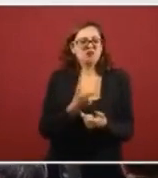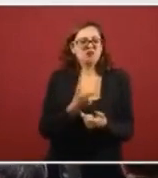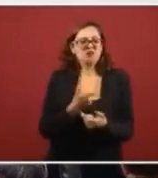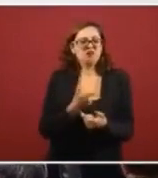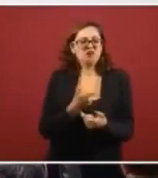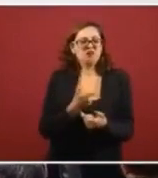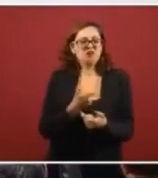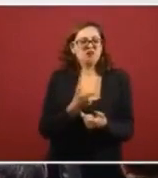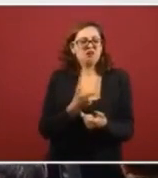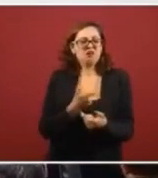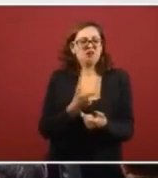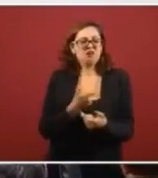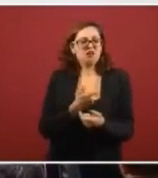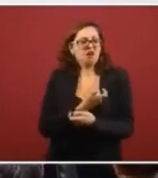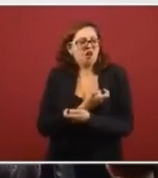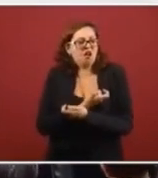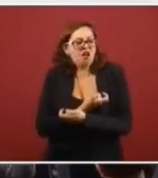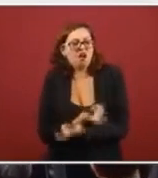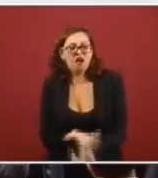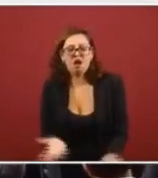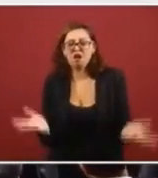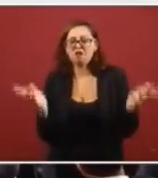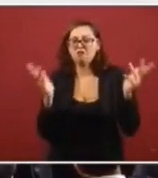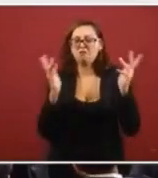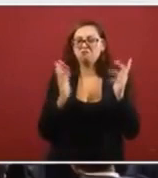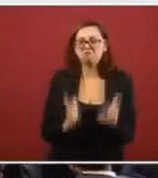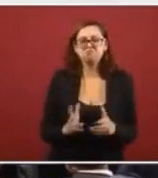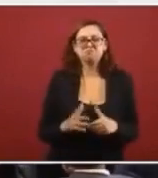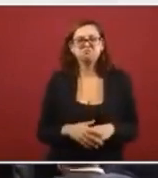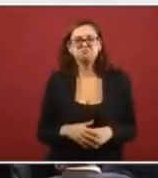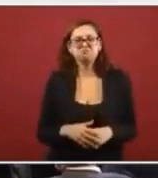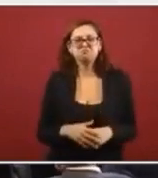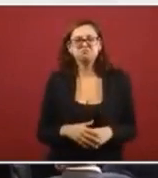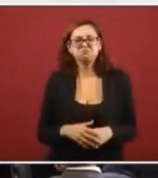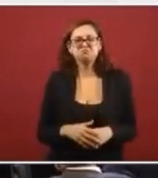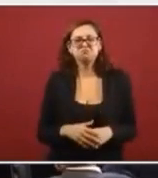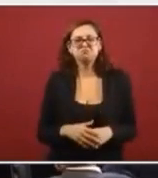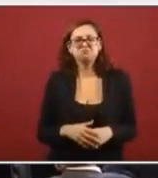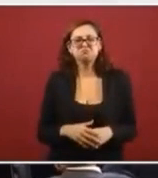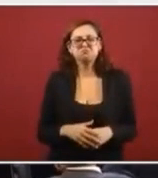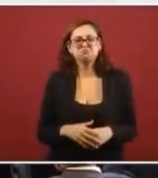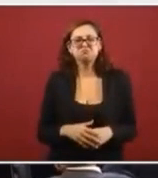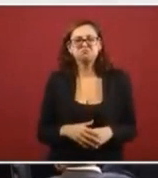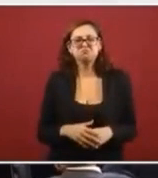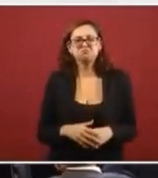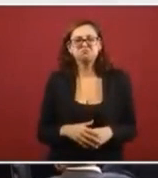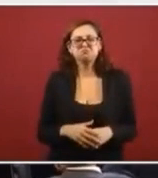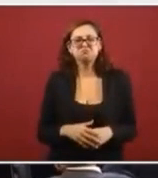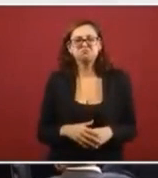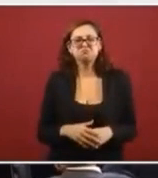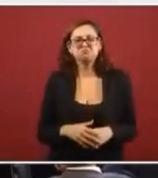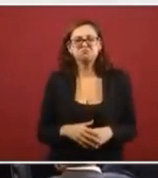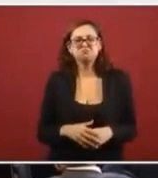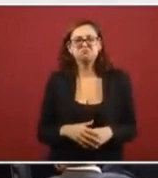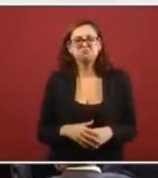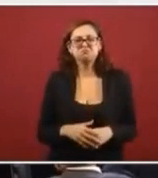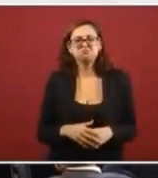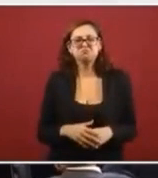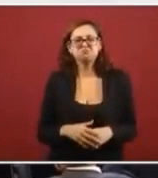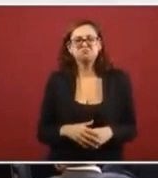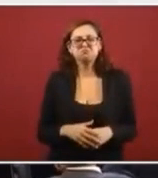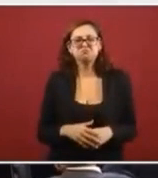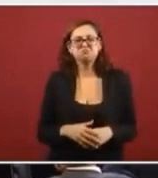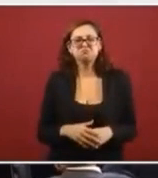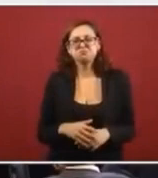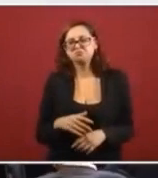the expenditures and the opulence that characterize the